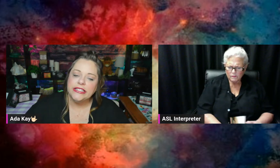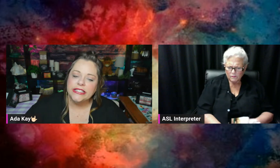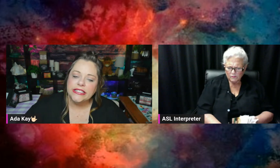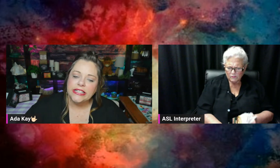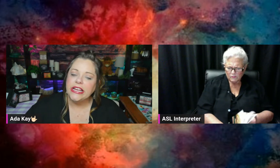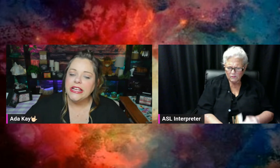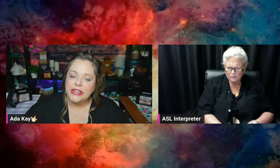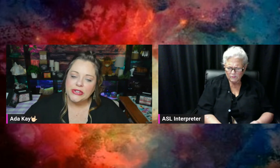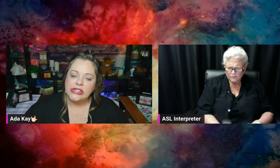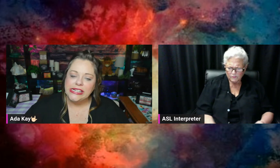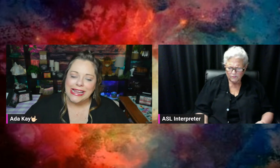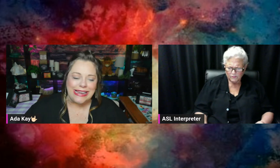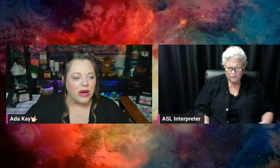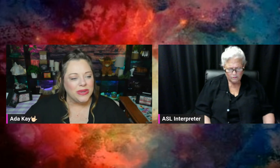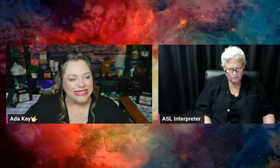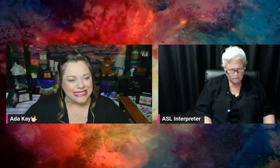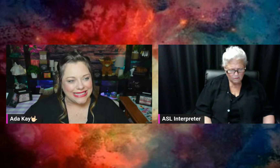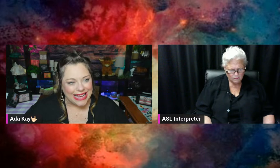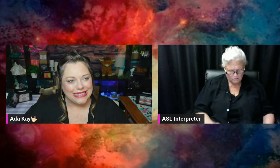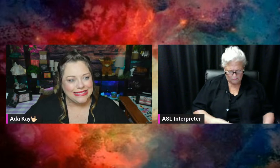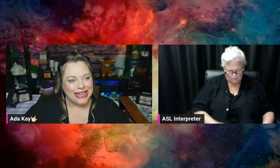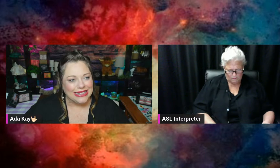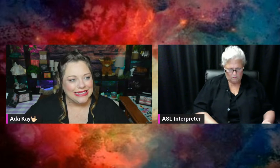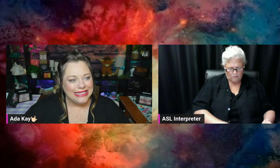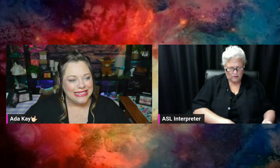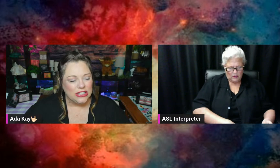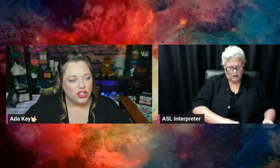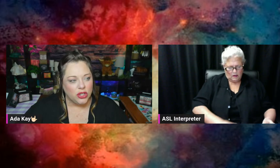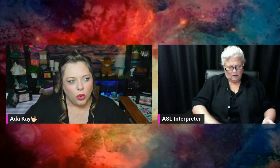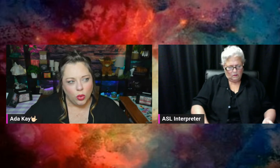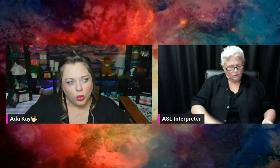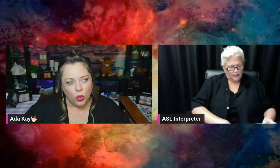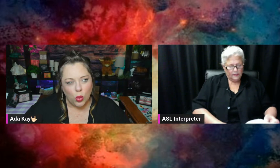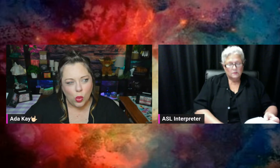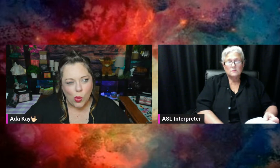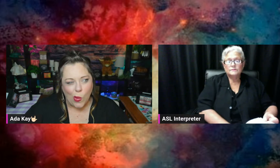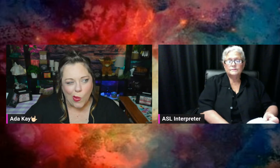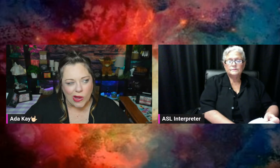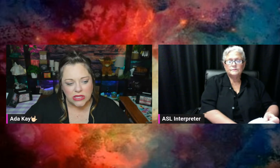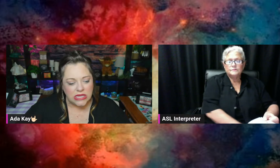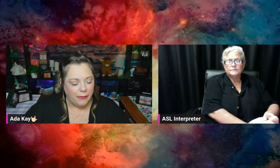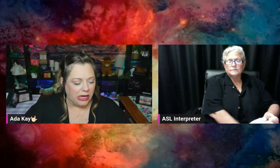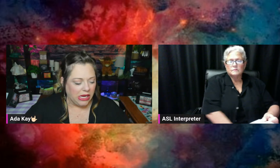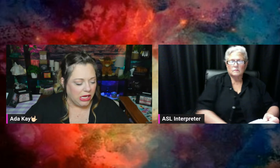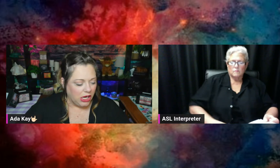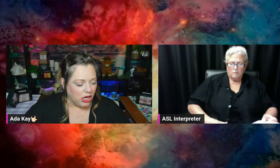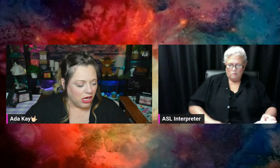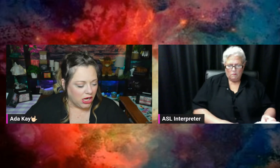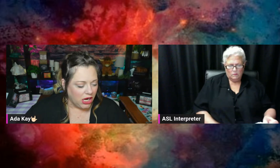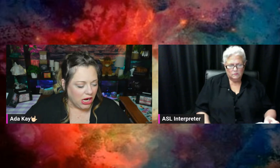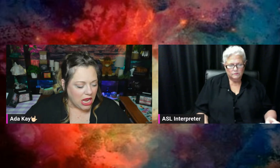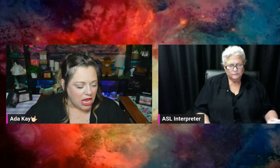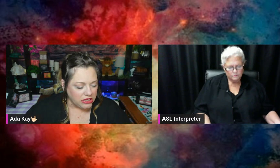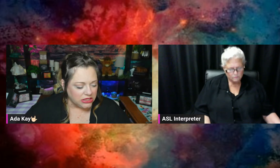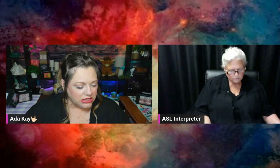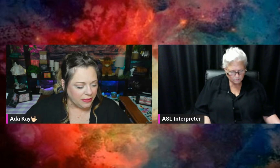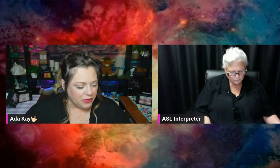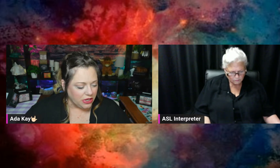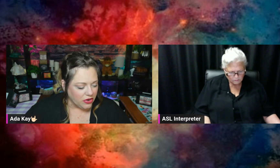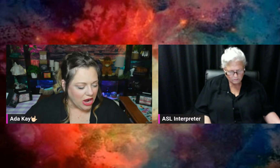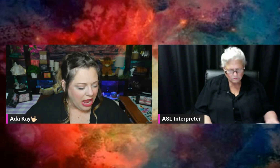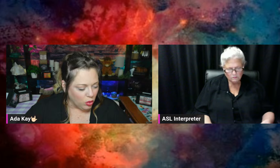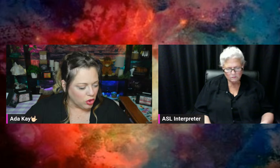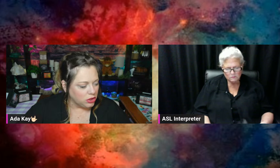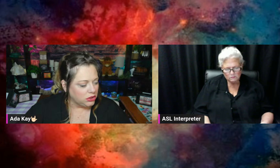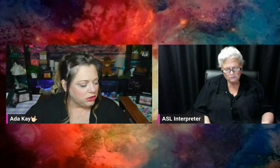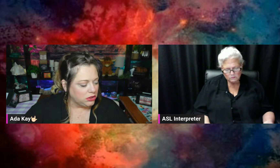8, then 8:30, and now it's 9 o'clock. So what's happening here? I could have slept